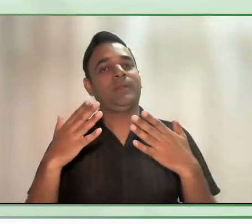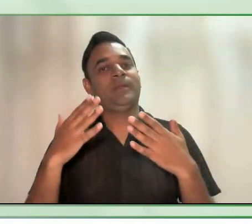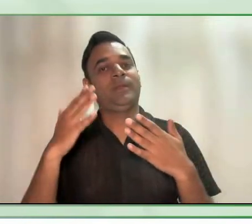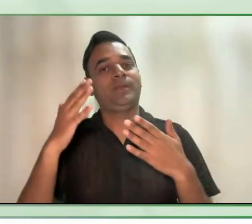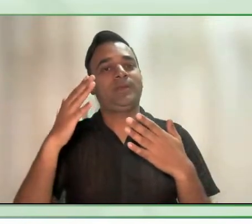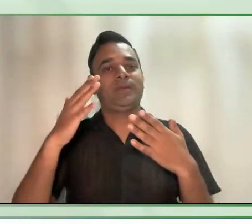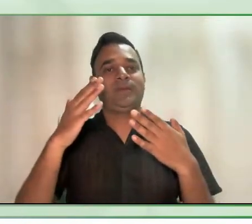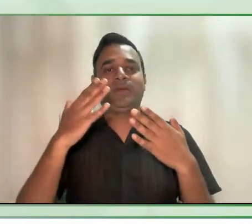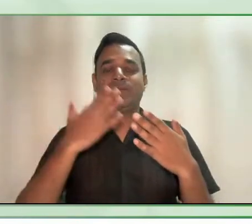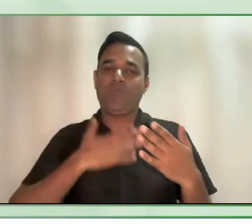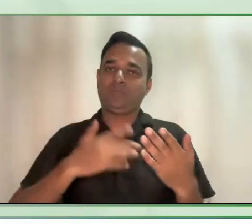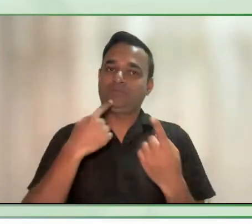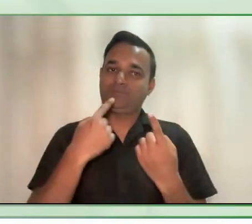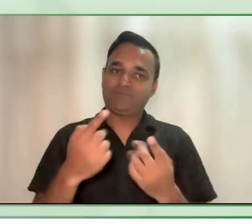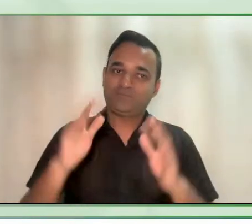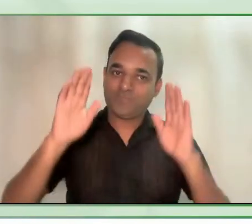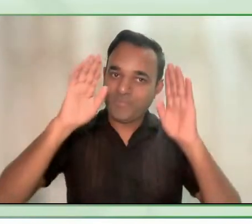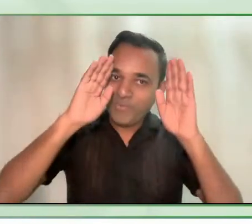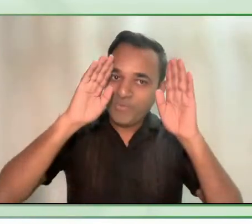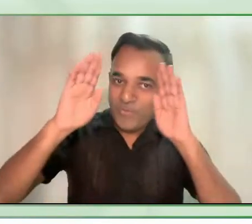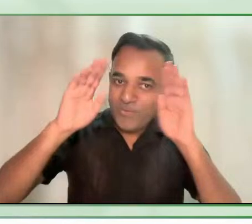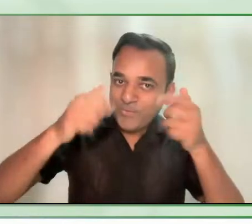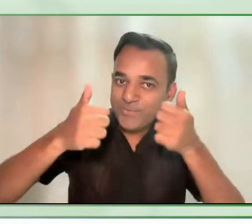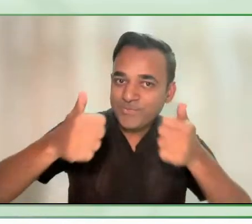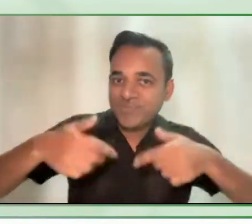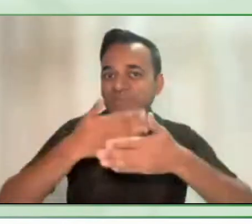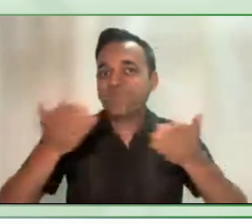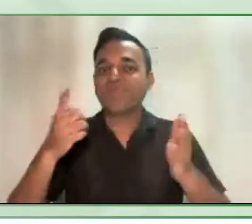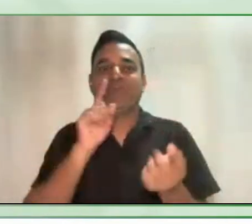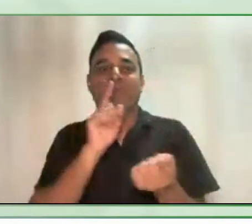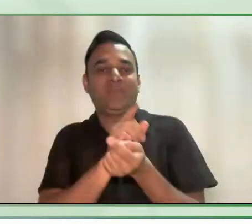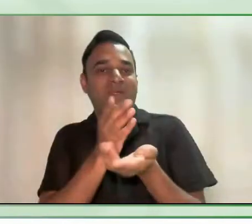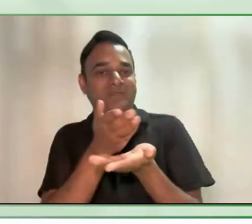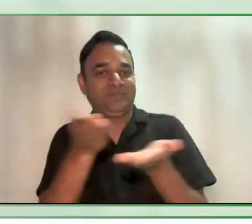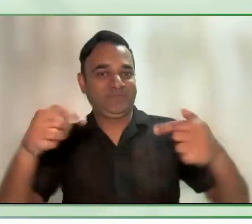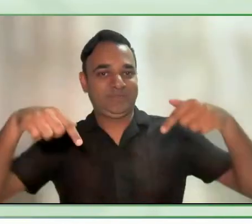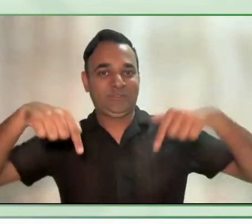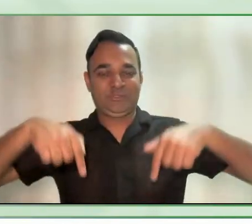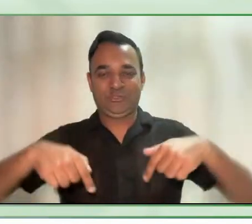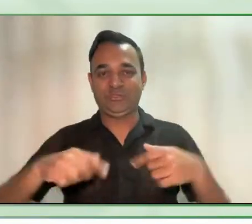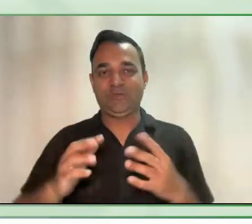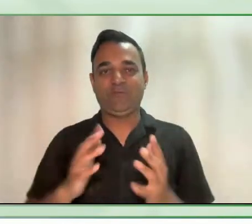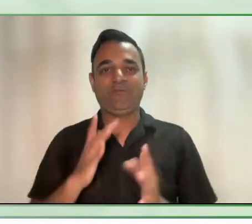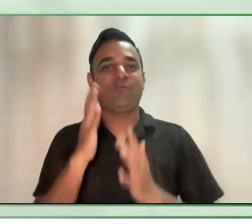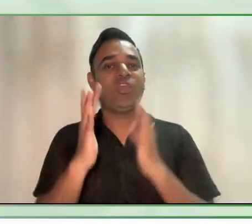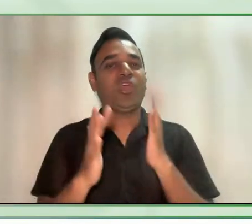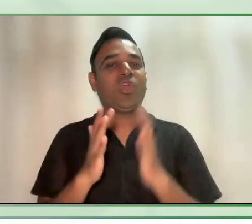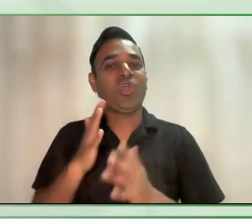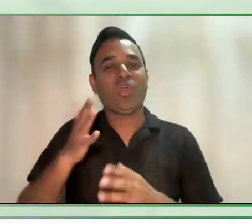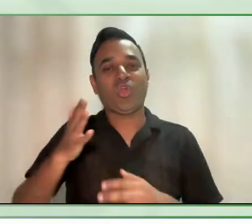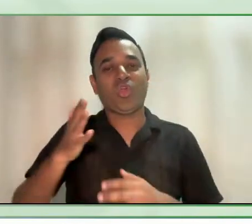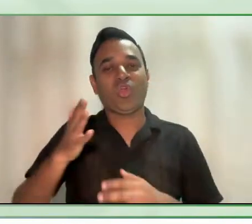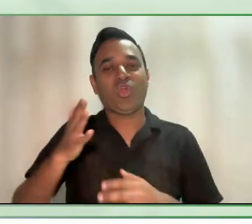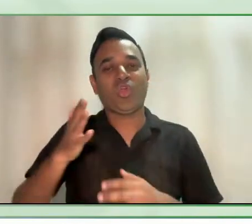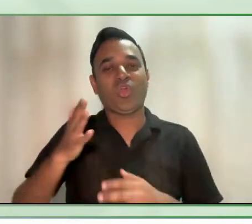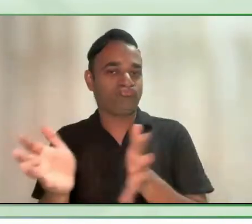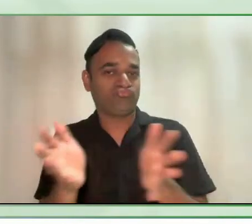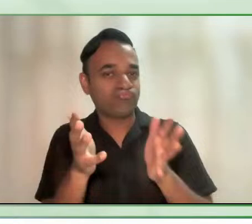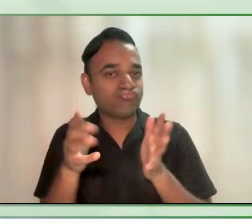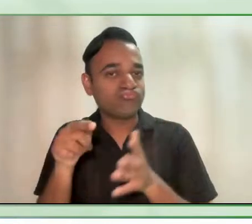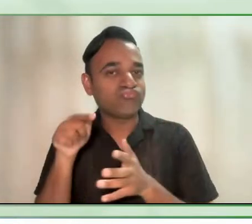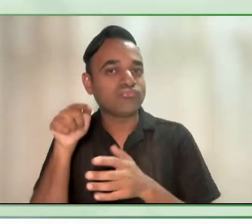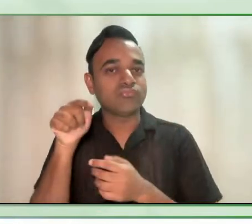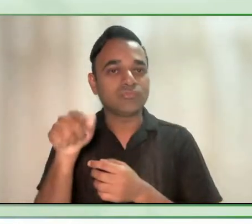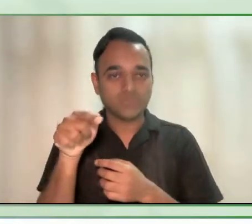Reality of Working in the Arts for Creators, Performers and Exhibitors. My name is Niels. I work